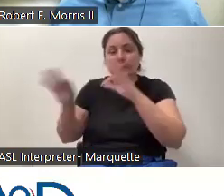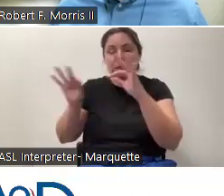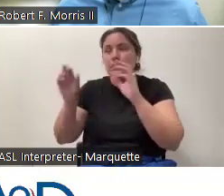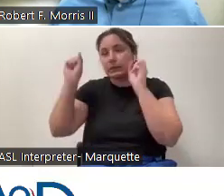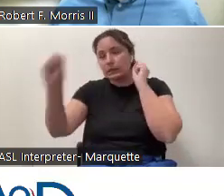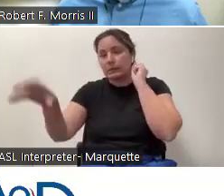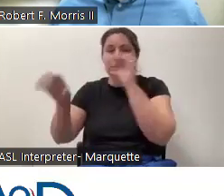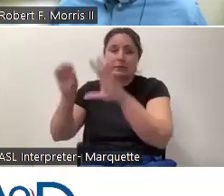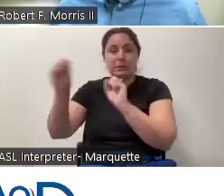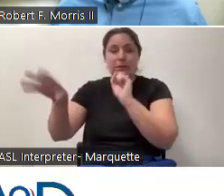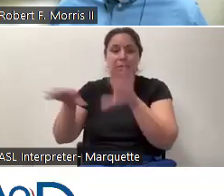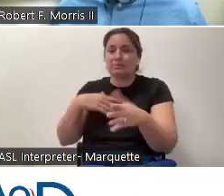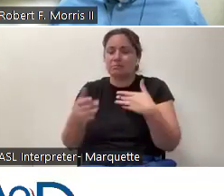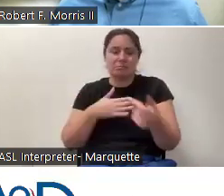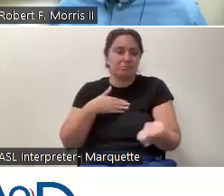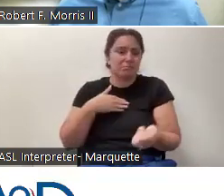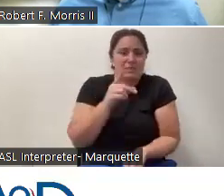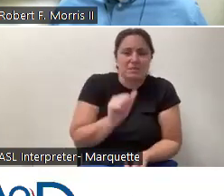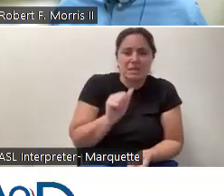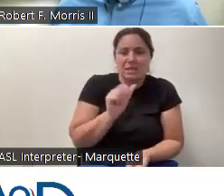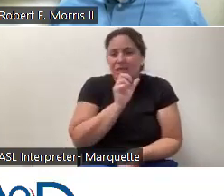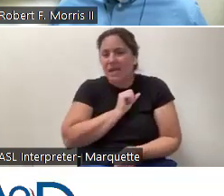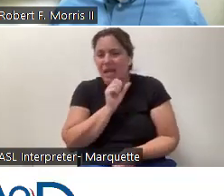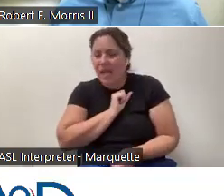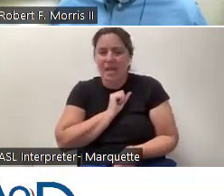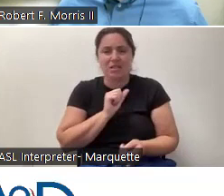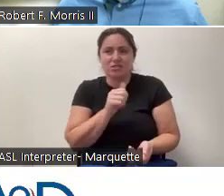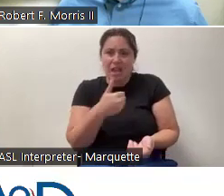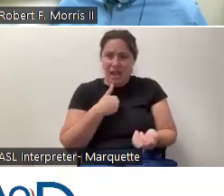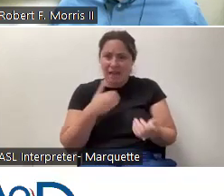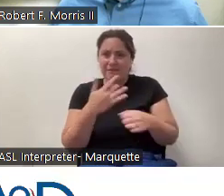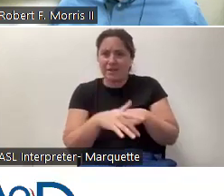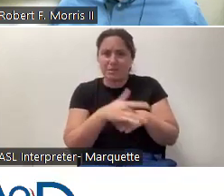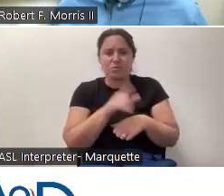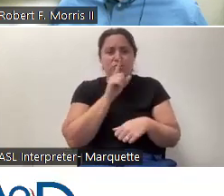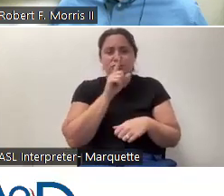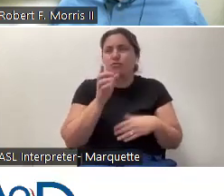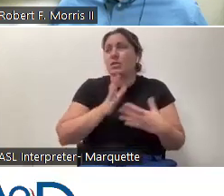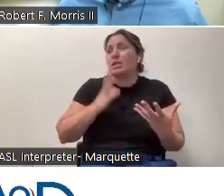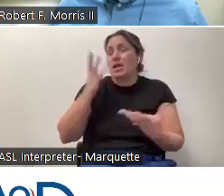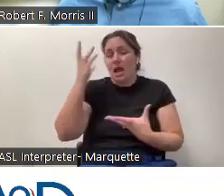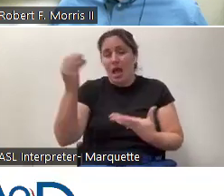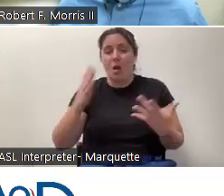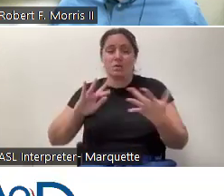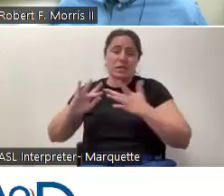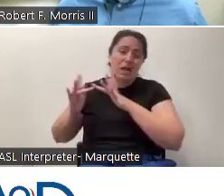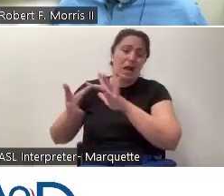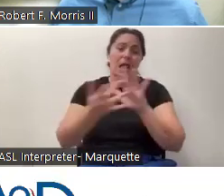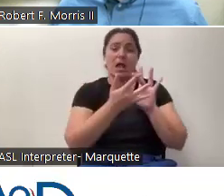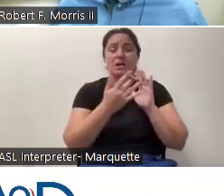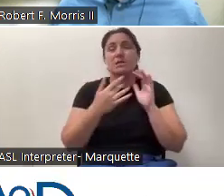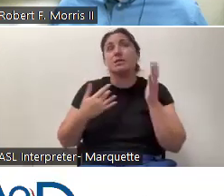regardless of, disability, age, all those things. So really trying to get out into the community and just spread the word, whether that's